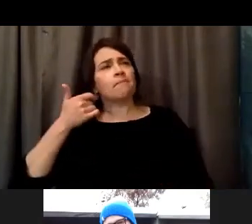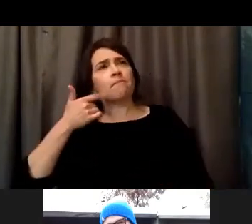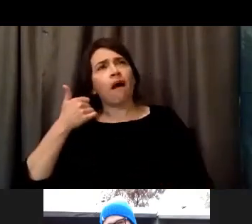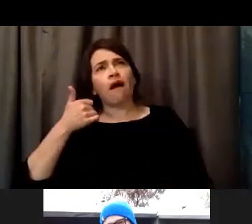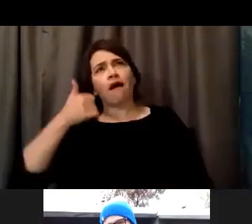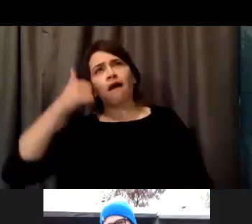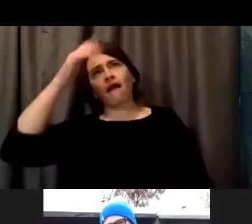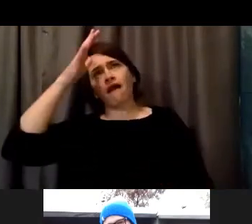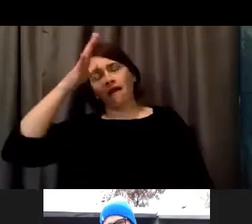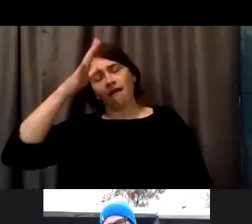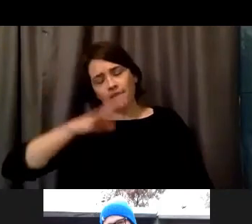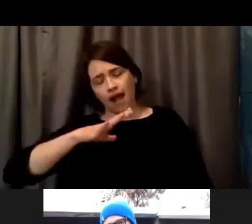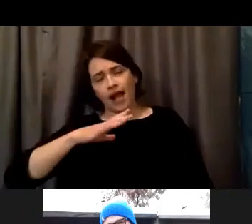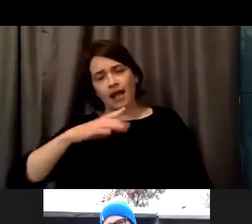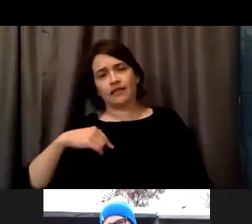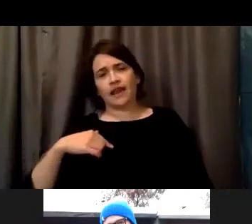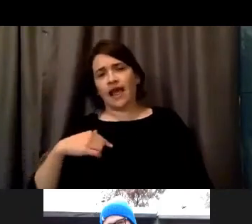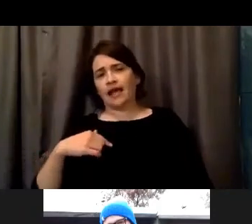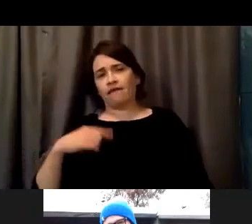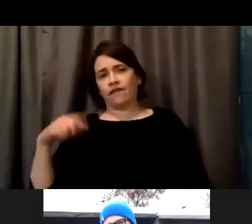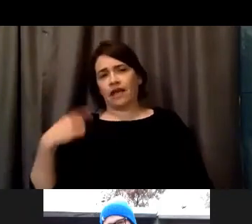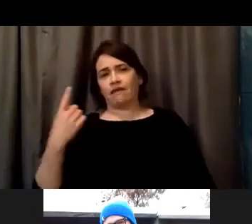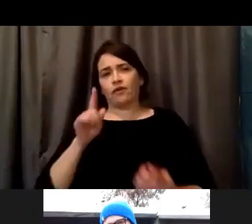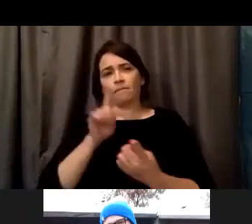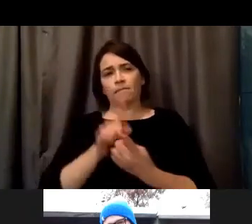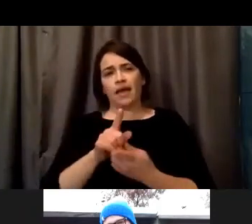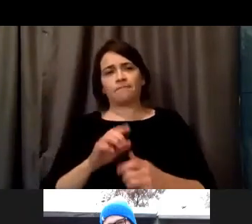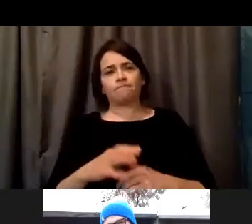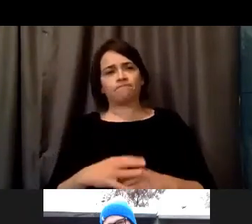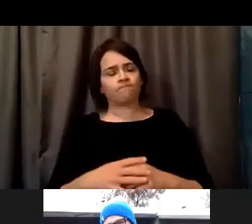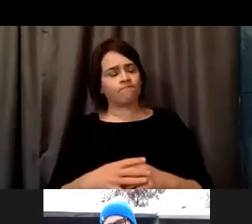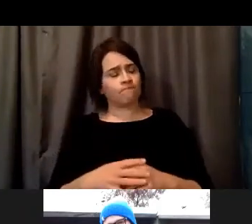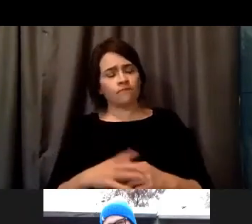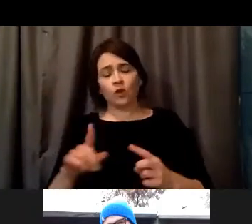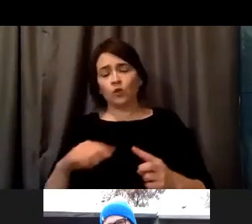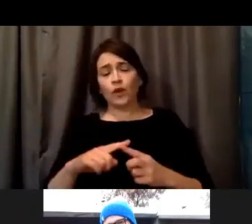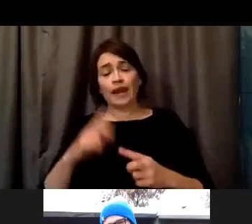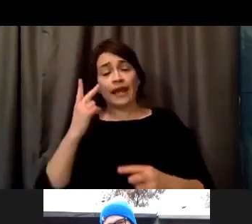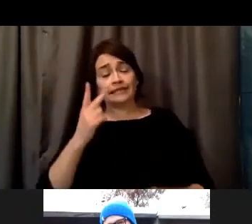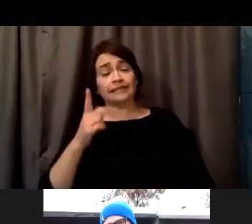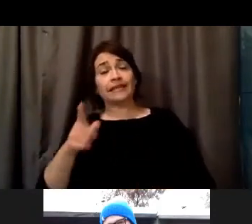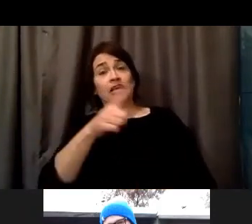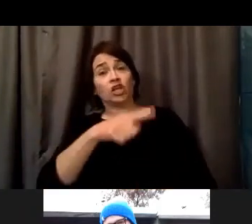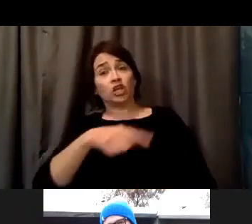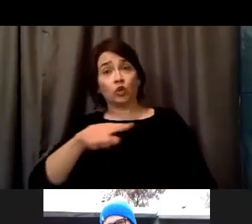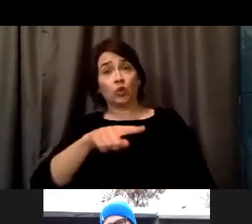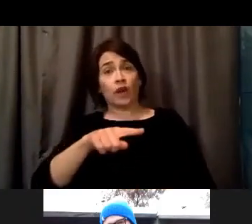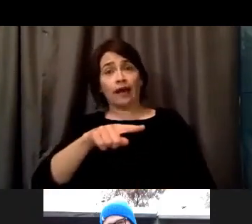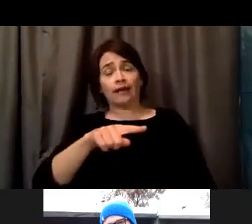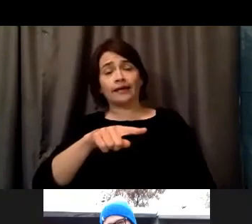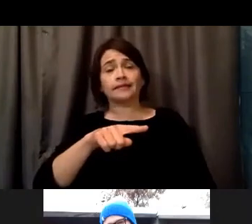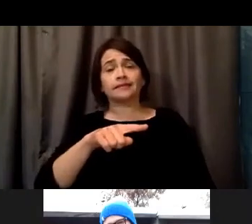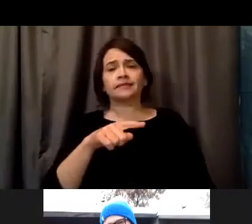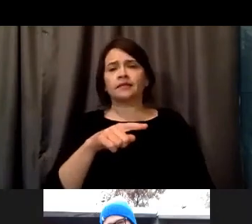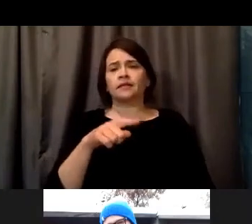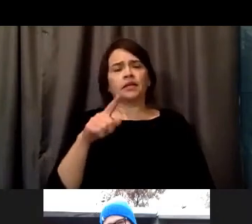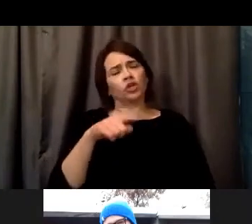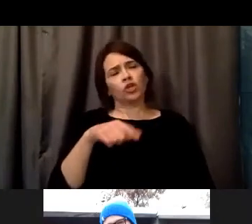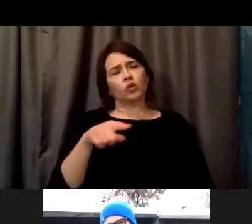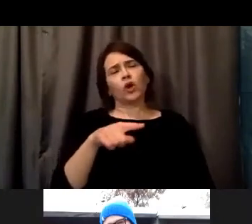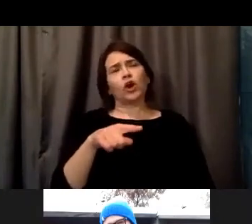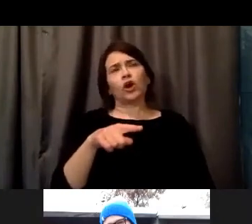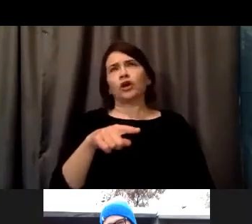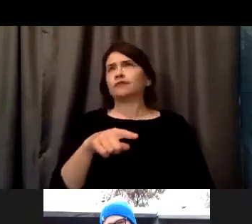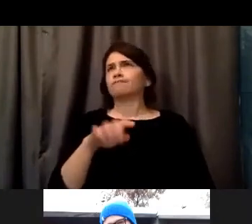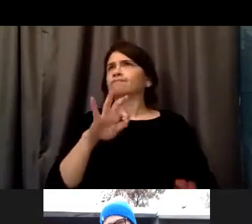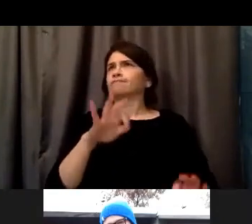And whenever I see you guys, I feel like, I mean, you guys are just examples of